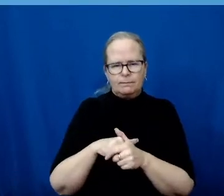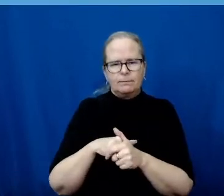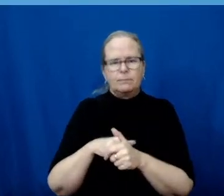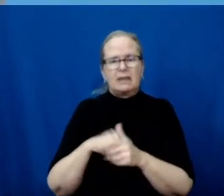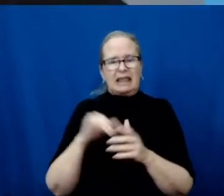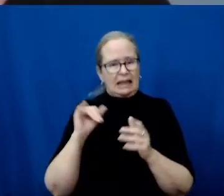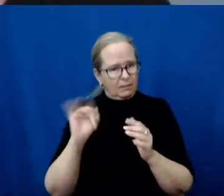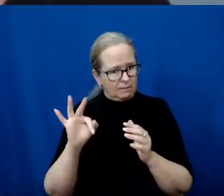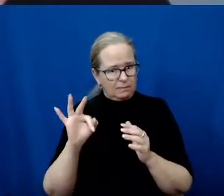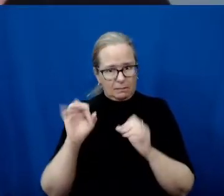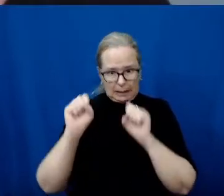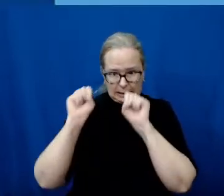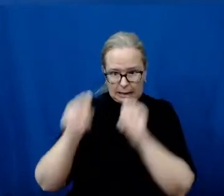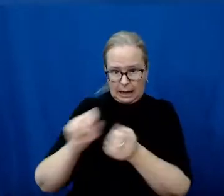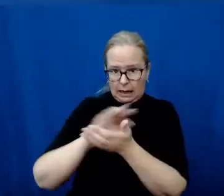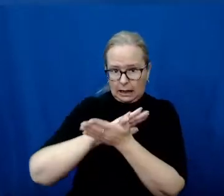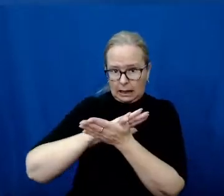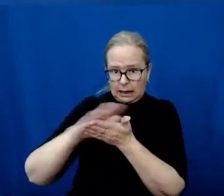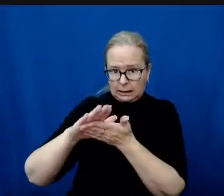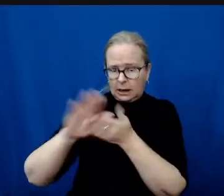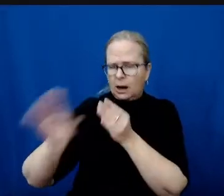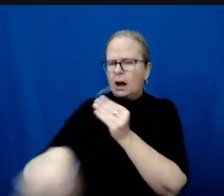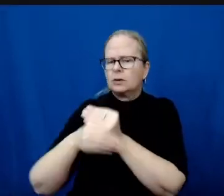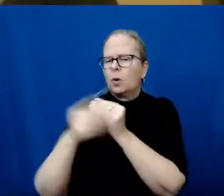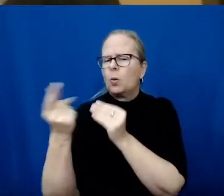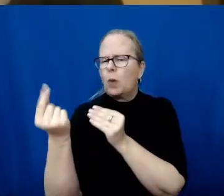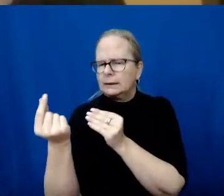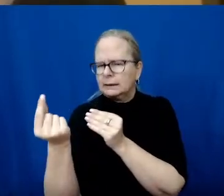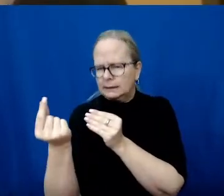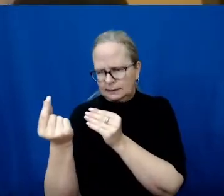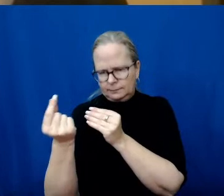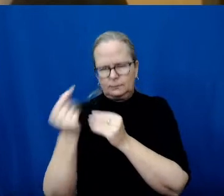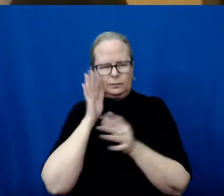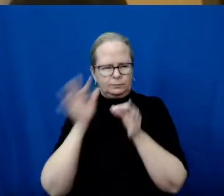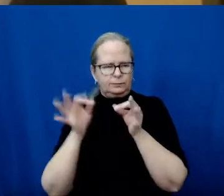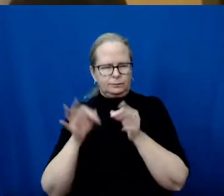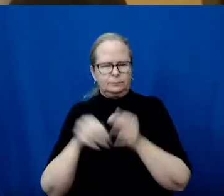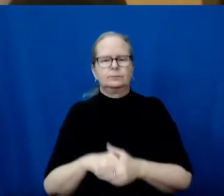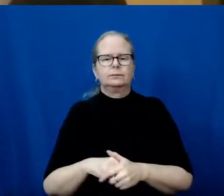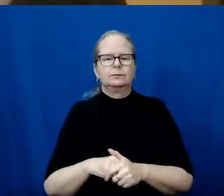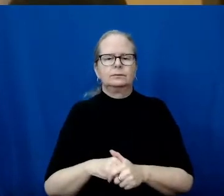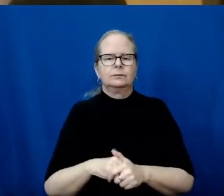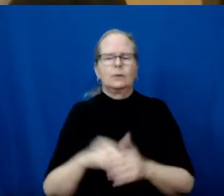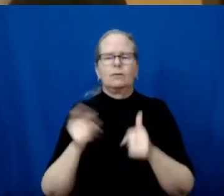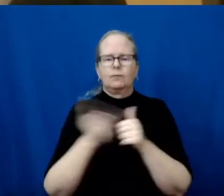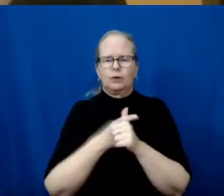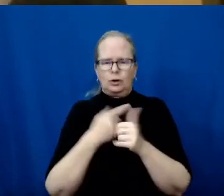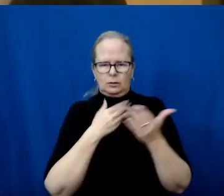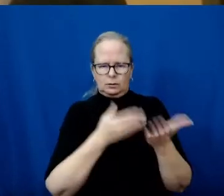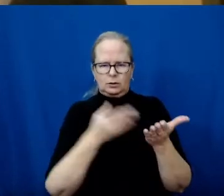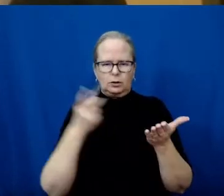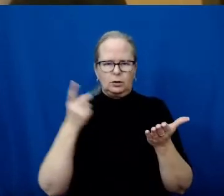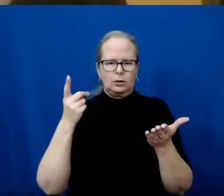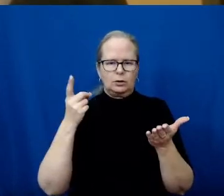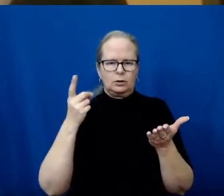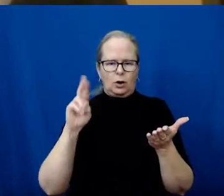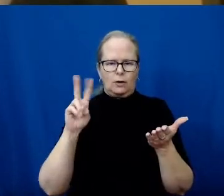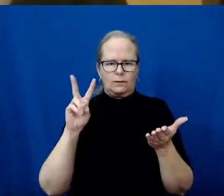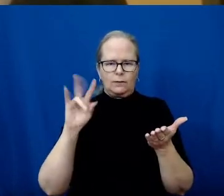going to bring Dr. Vipond up for one quick second. That way I can ask Cynthia's question